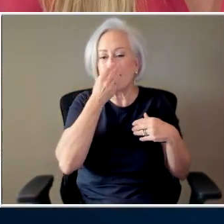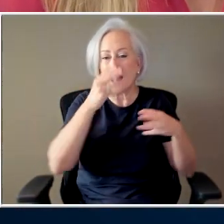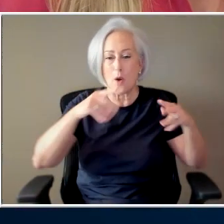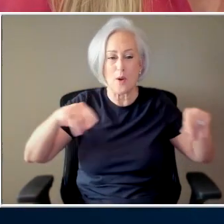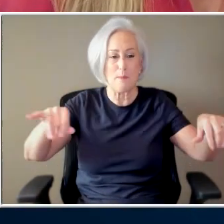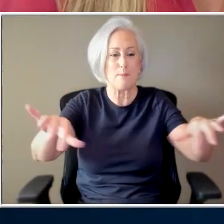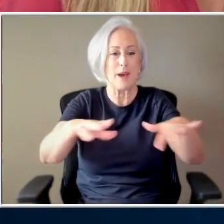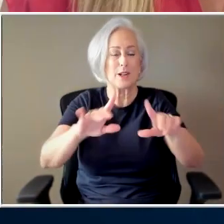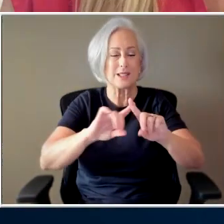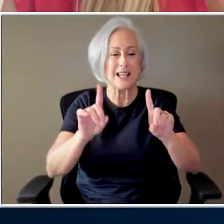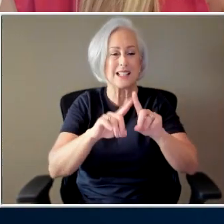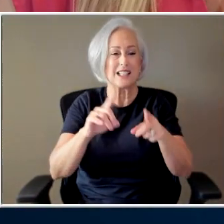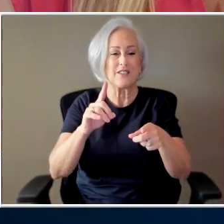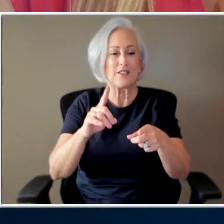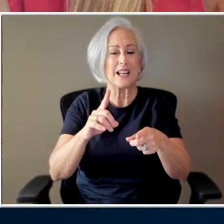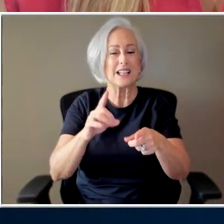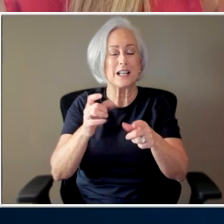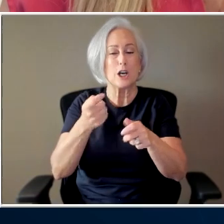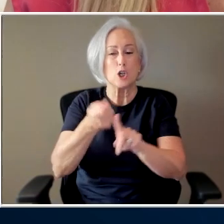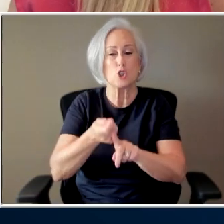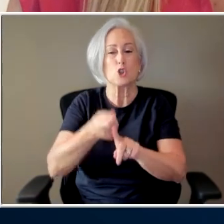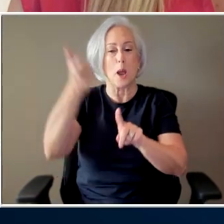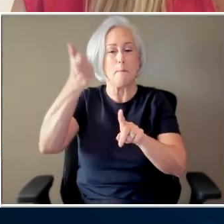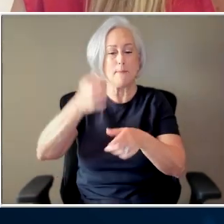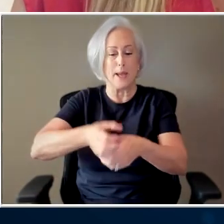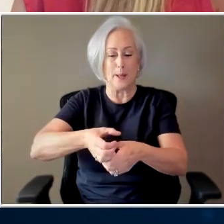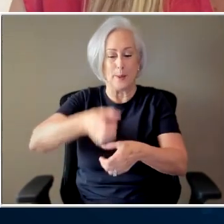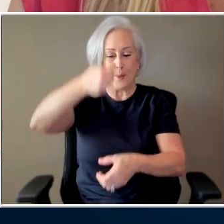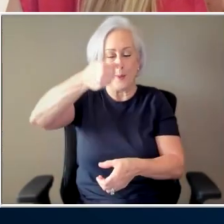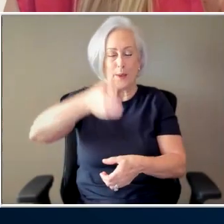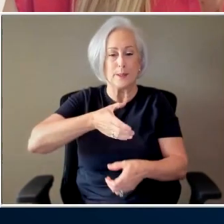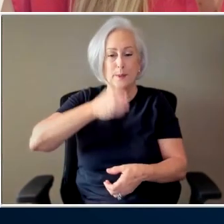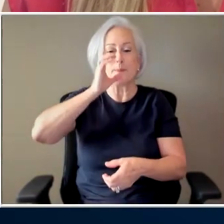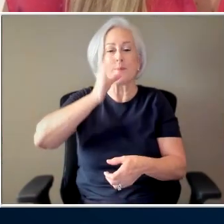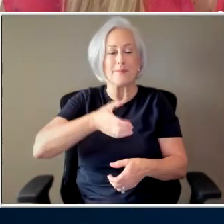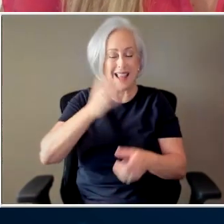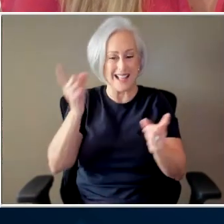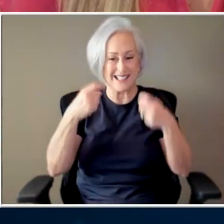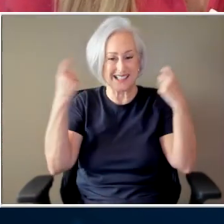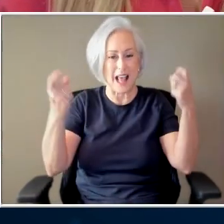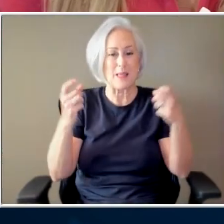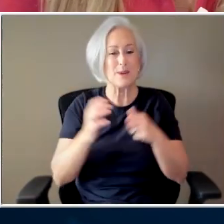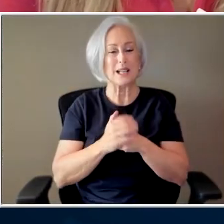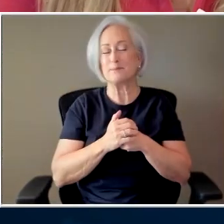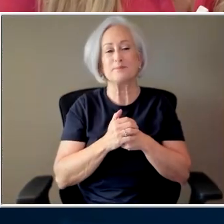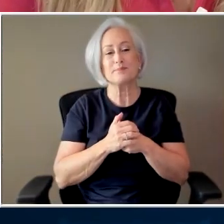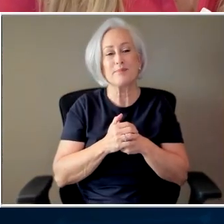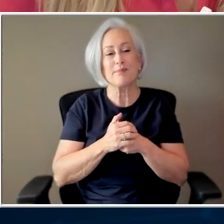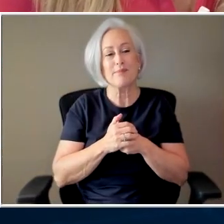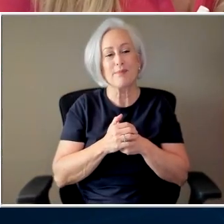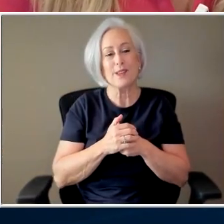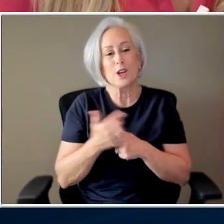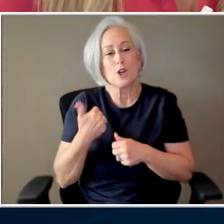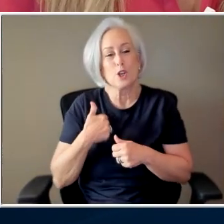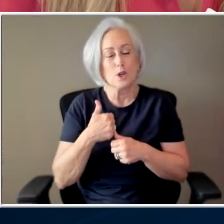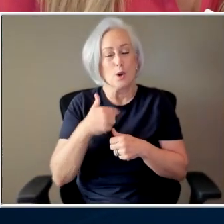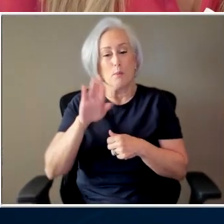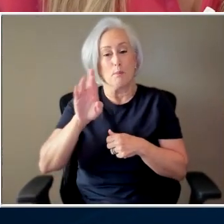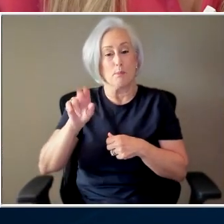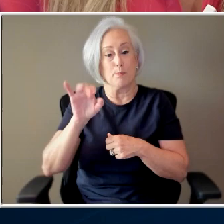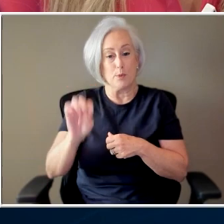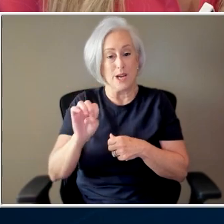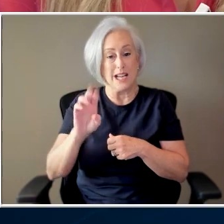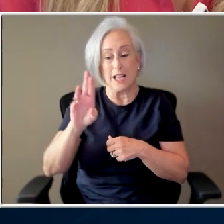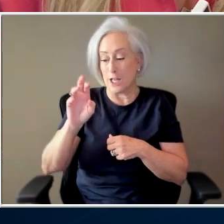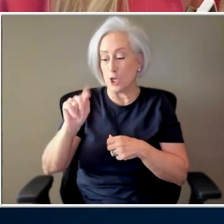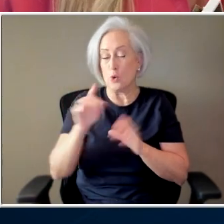different champagne flutes to kind of celebrate other celebrations. And then Bree, our unit coordinator, she